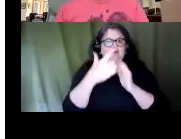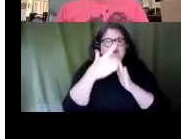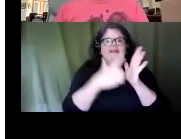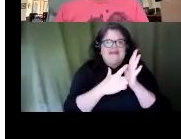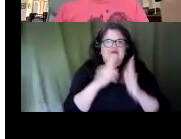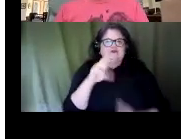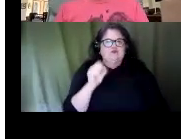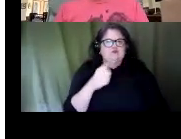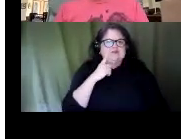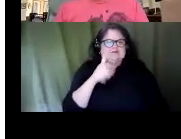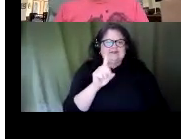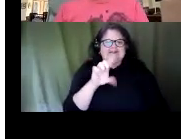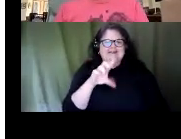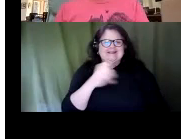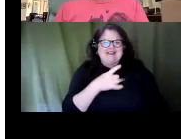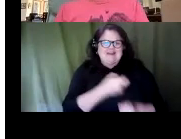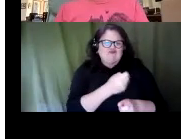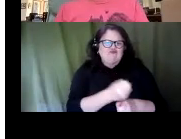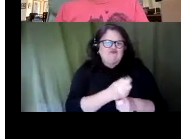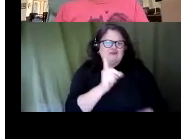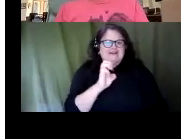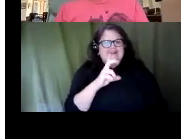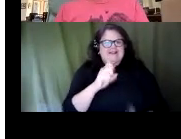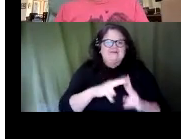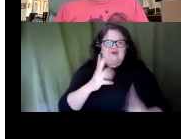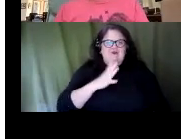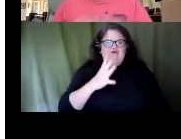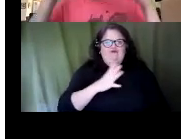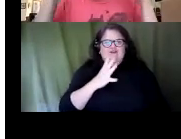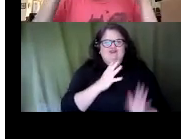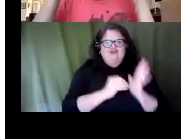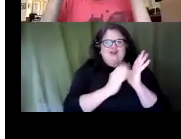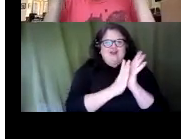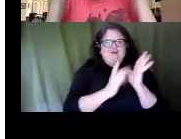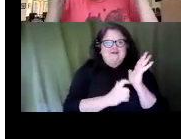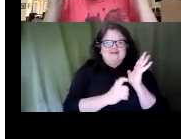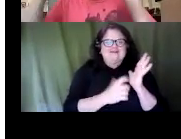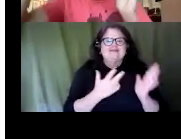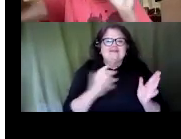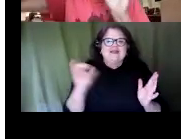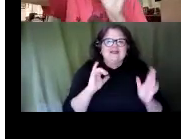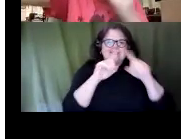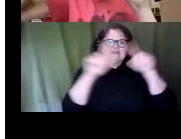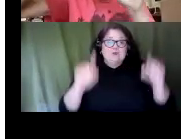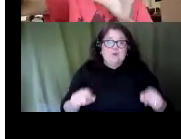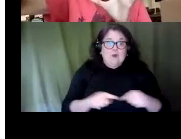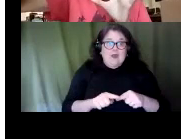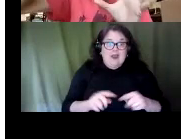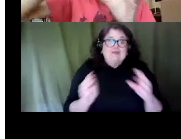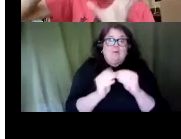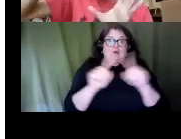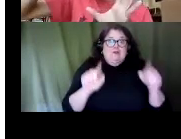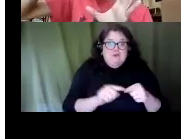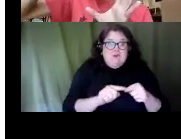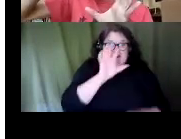Deeds. I think I like to make fun of deeds because they're these official looking documents with, it's squares with more squares on it. And the